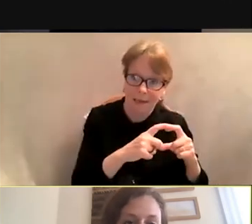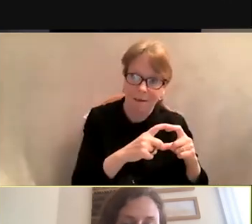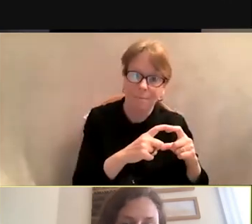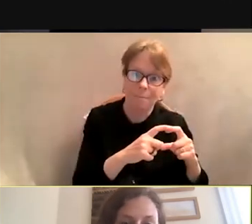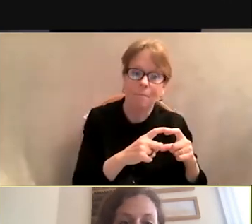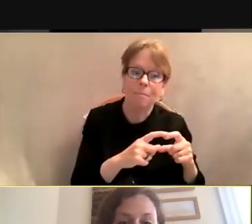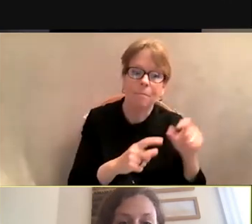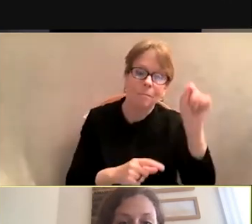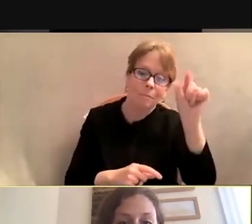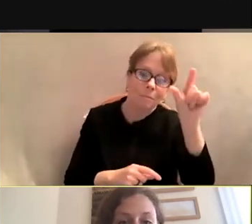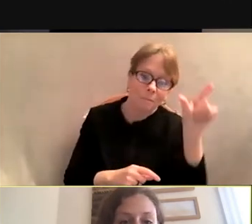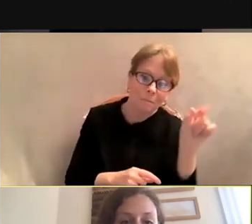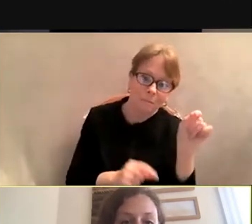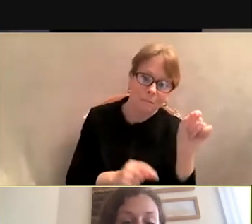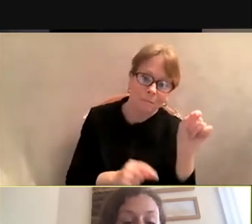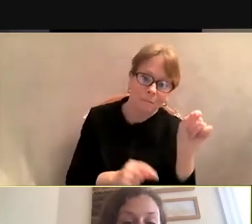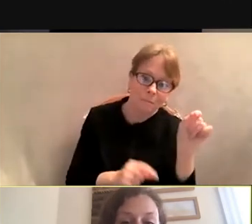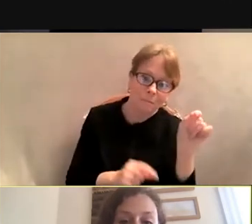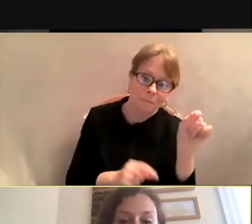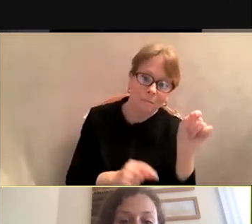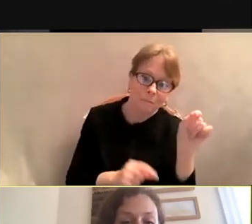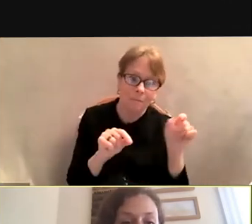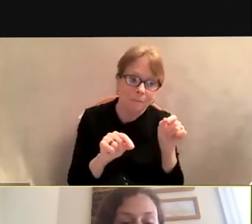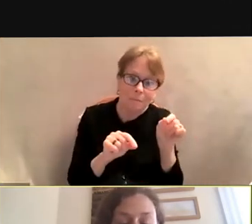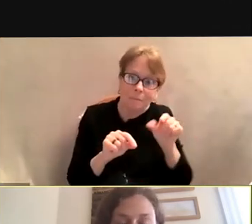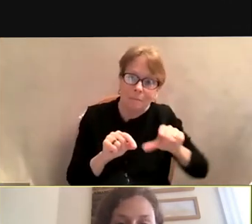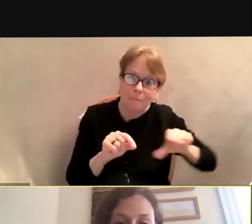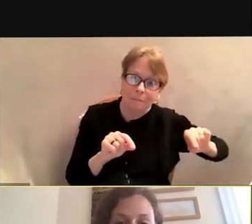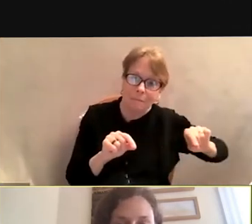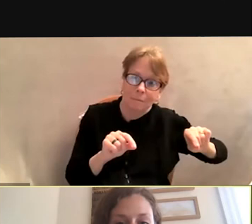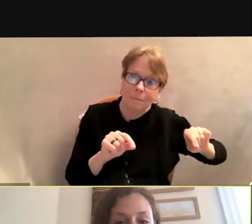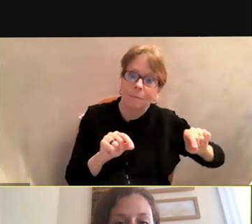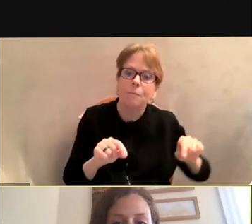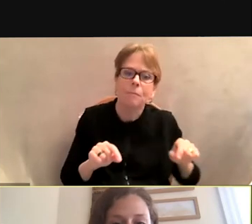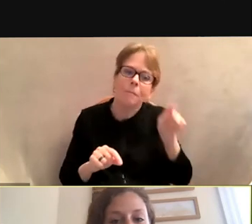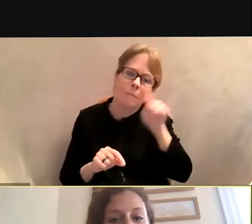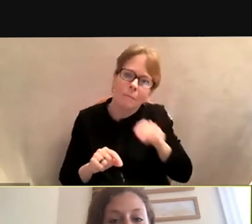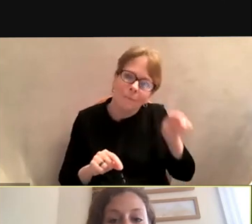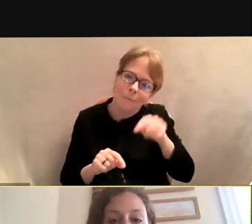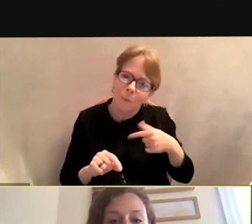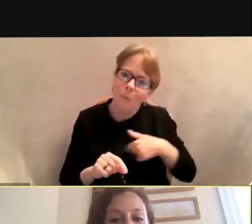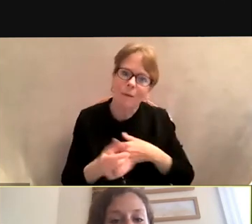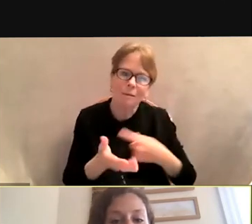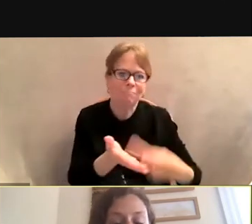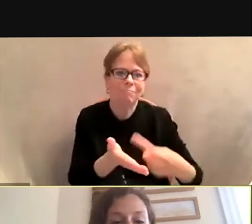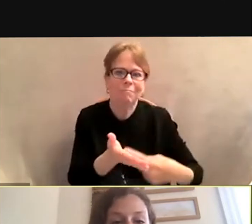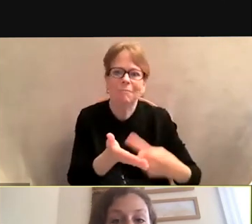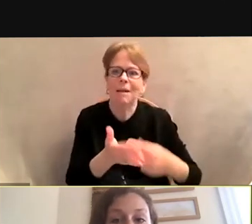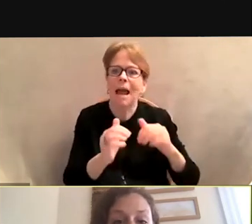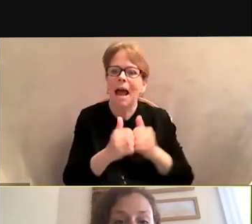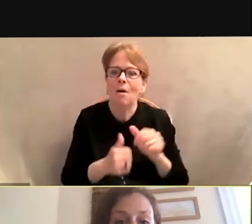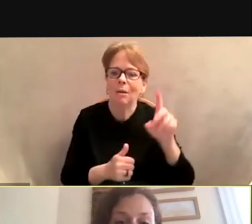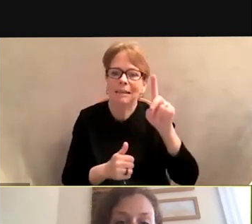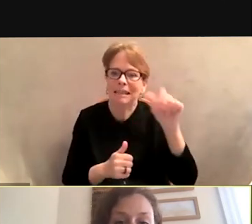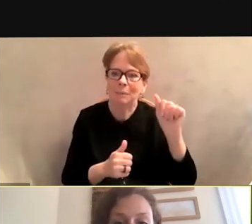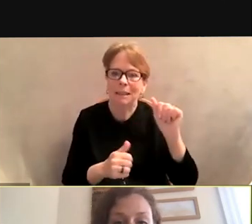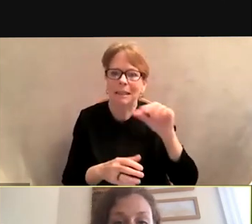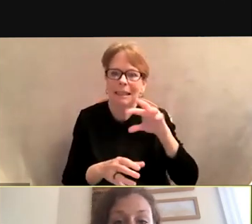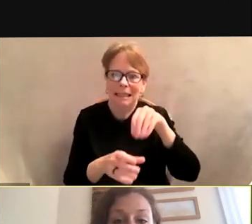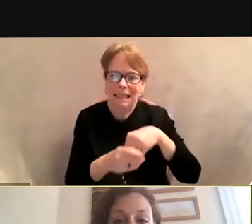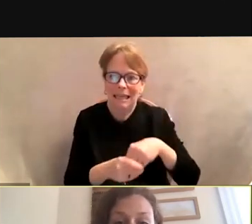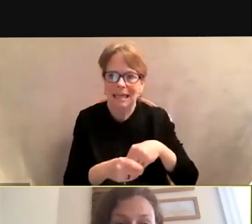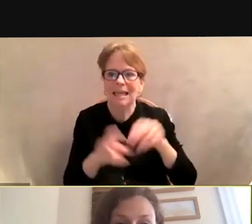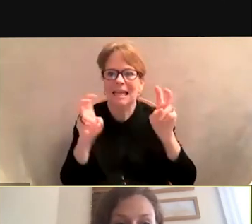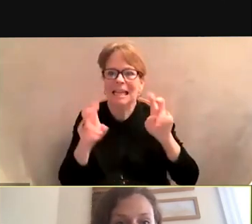image is to provide a launching point for us to discuss the way disability was incorporated into the Introduction to